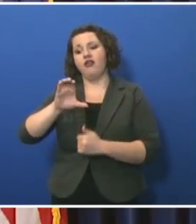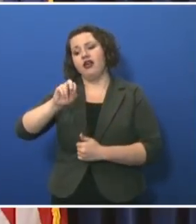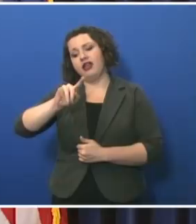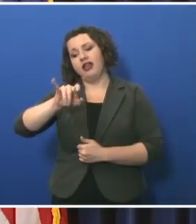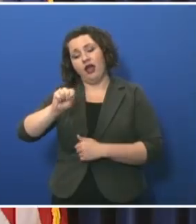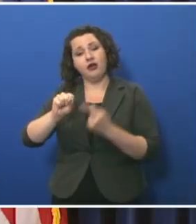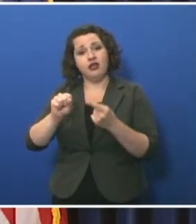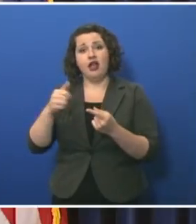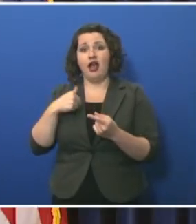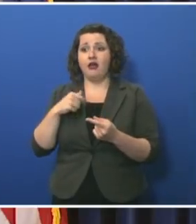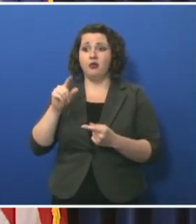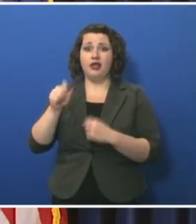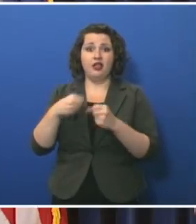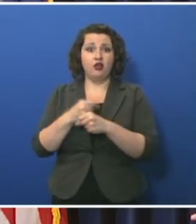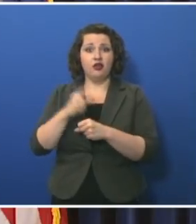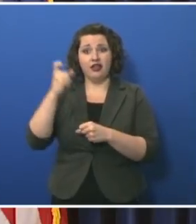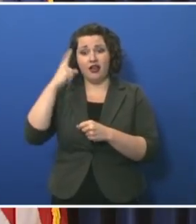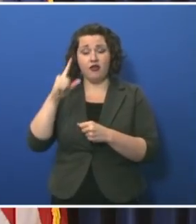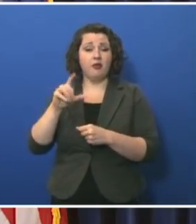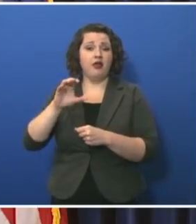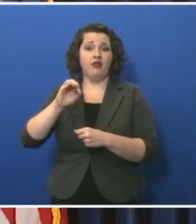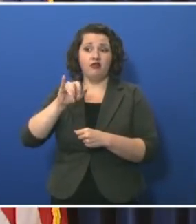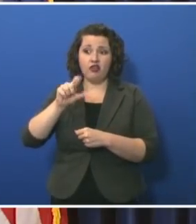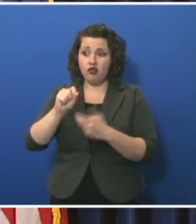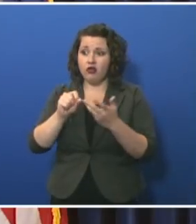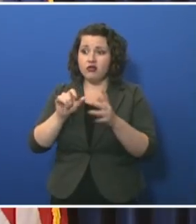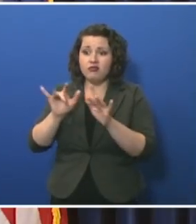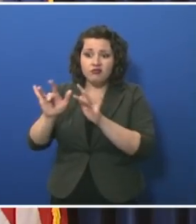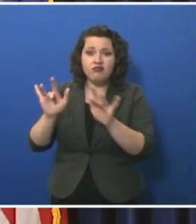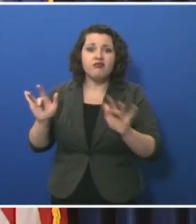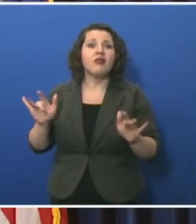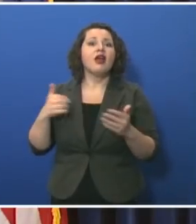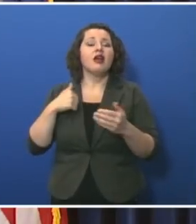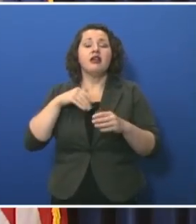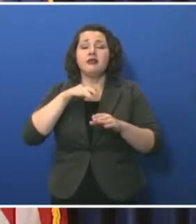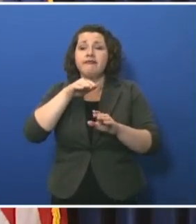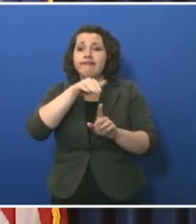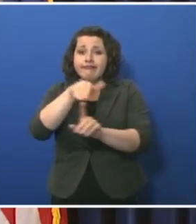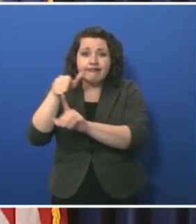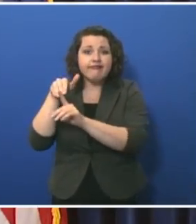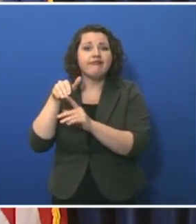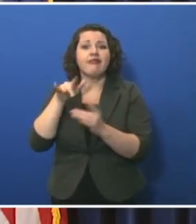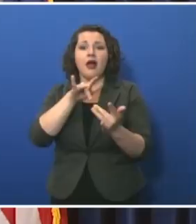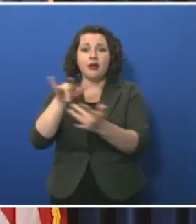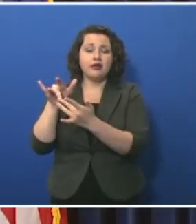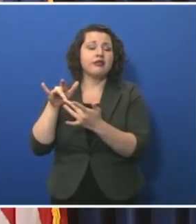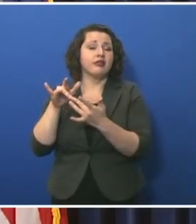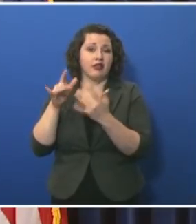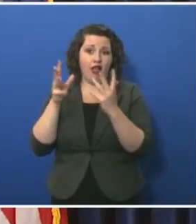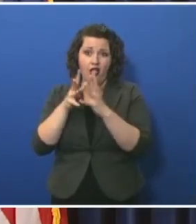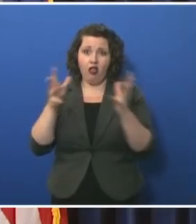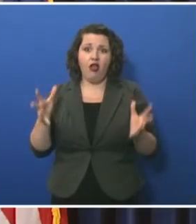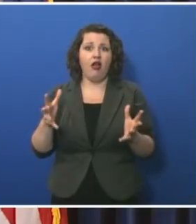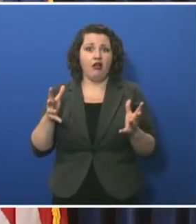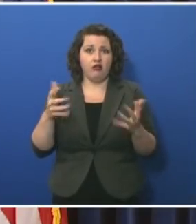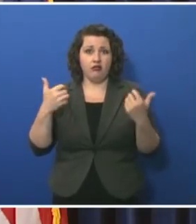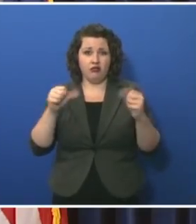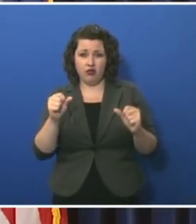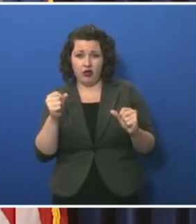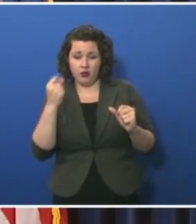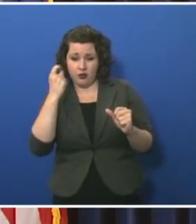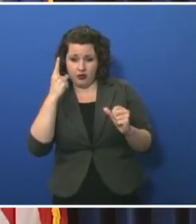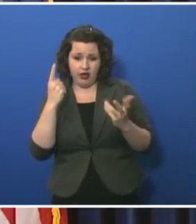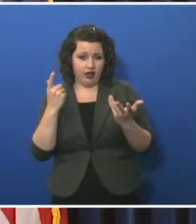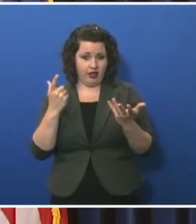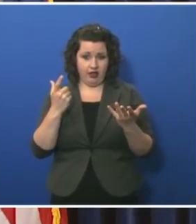government official. I've reached out to the League of Cities. We've done a lot of outreach and, to try to understand the cost